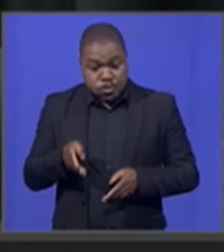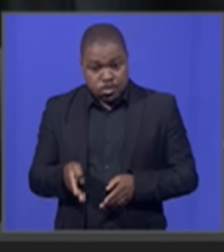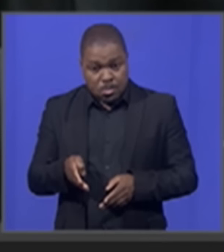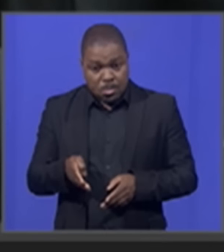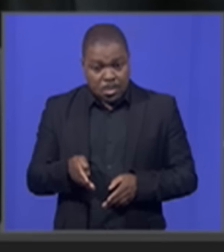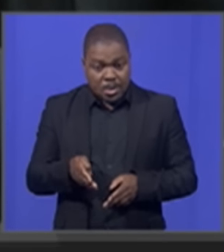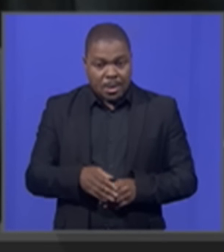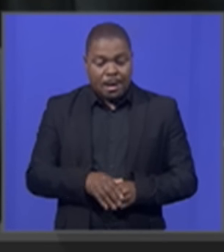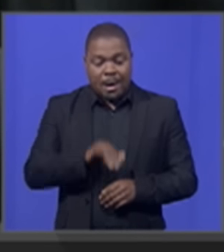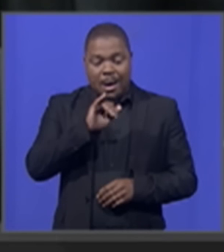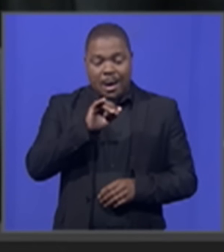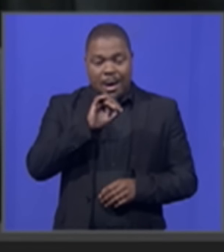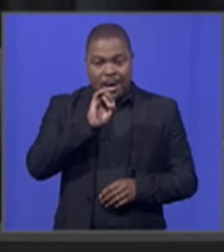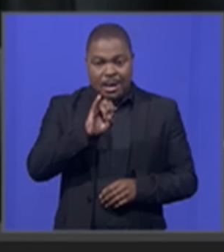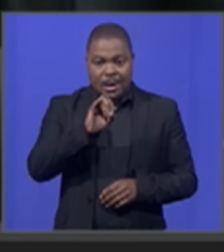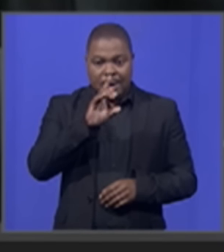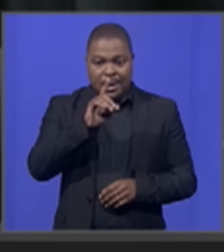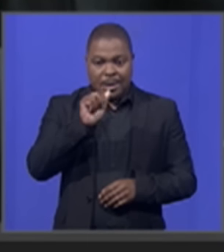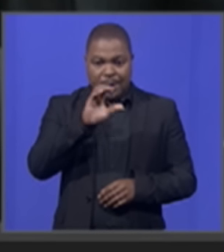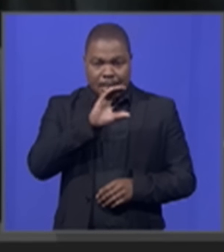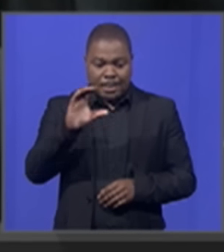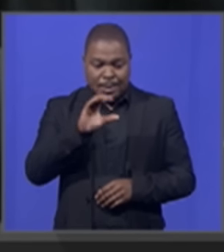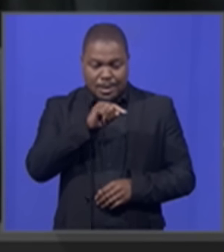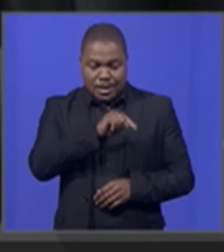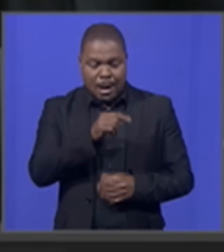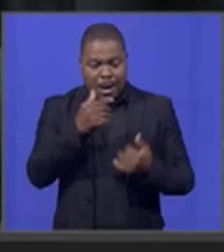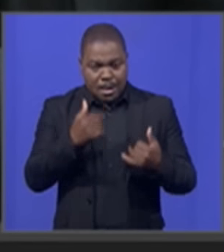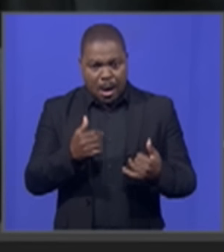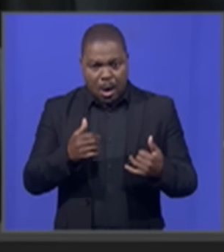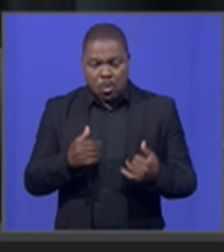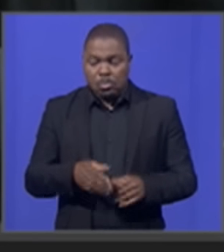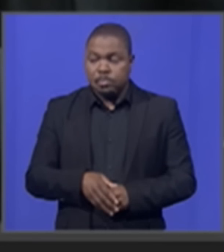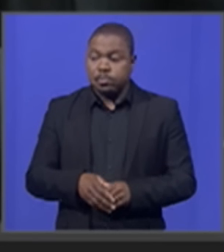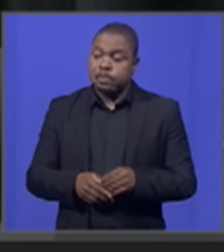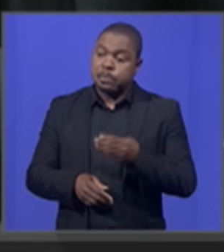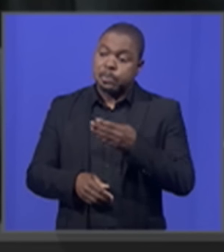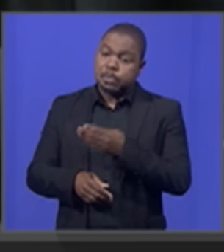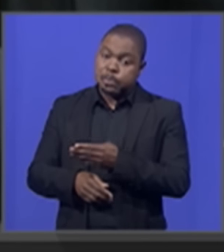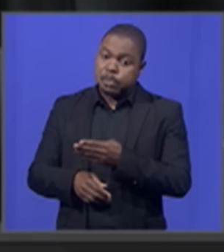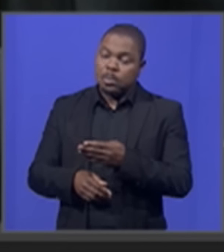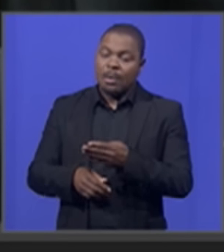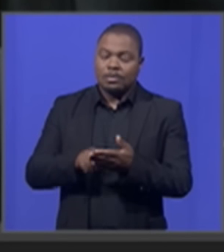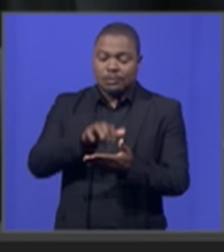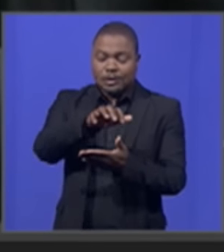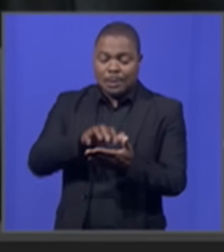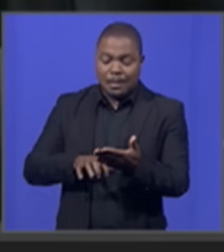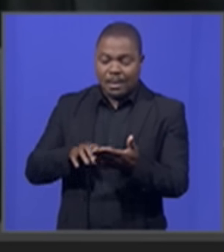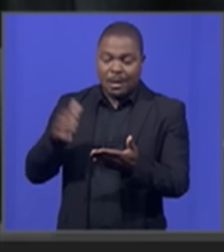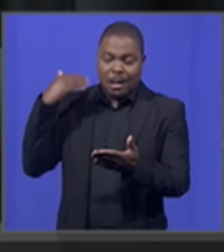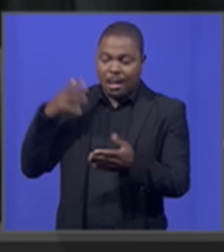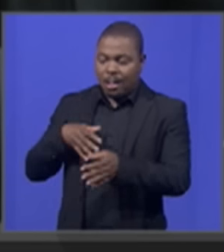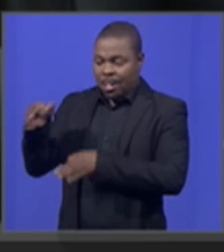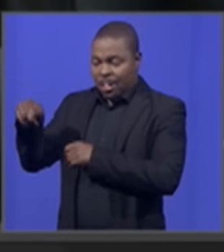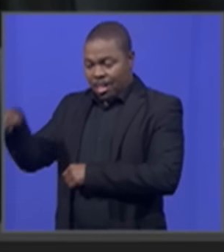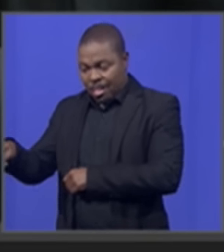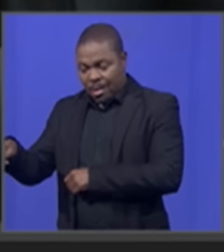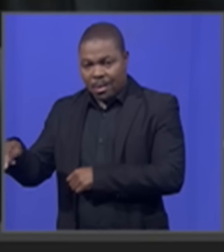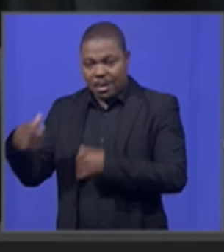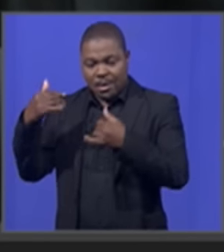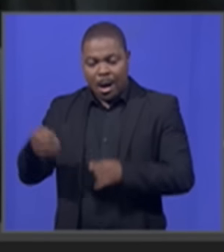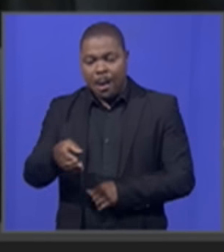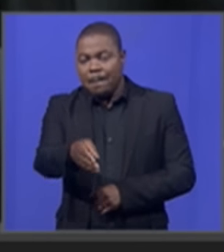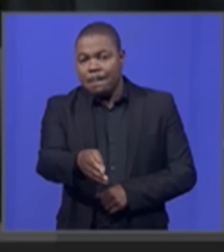the head of IDEC is giving testimony on the statement she delivered in the ad hoc committee, and she has